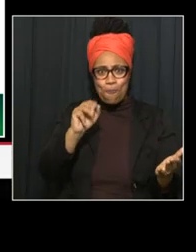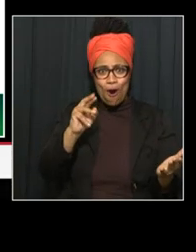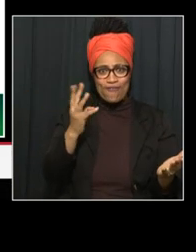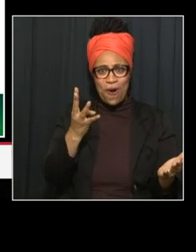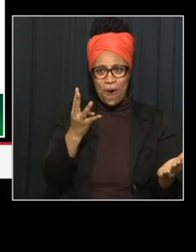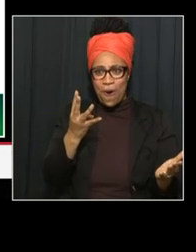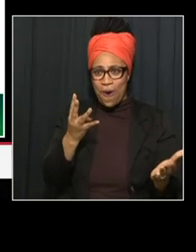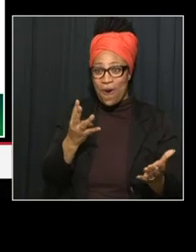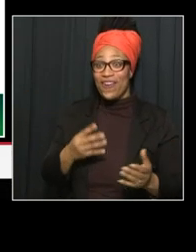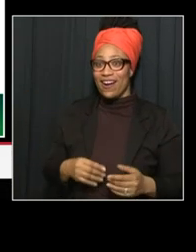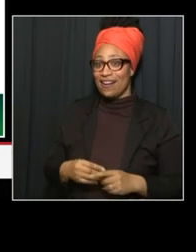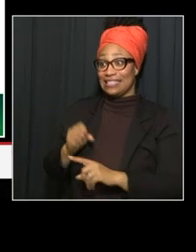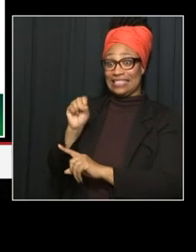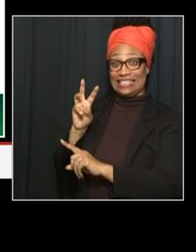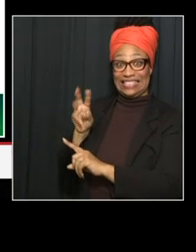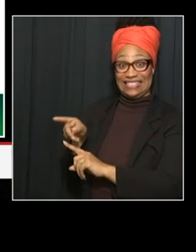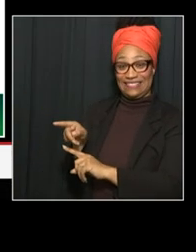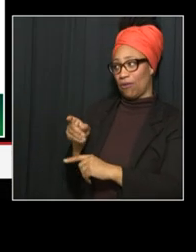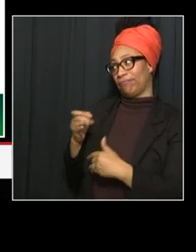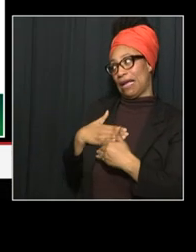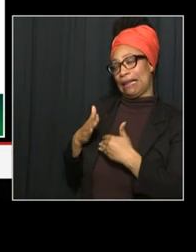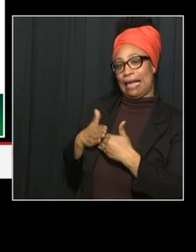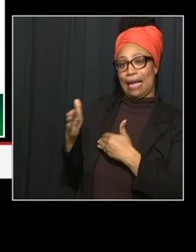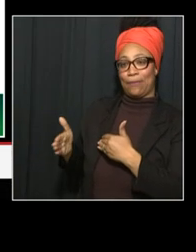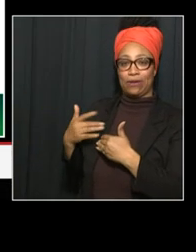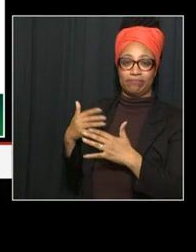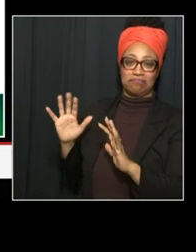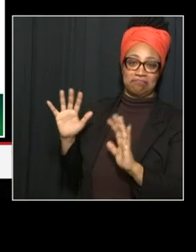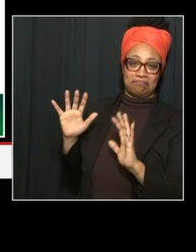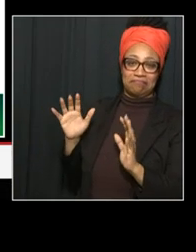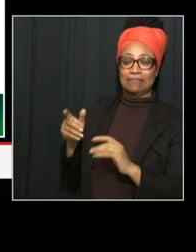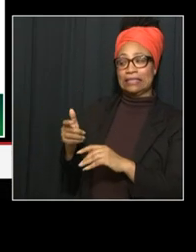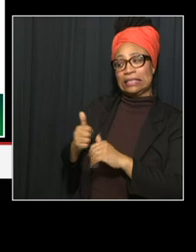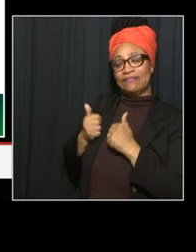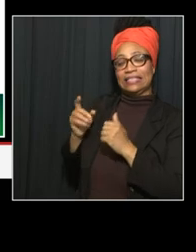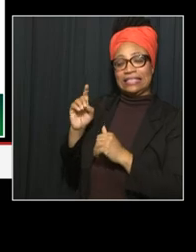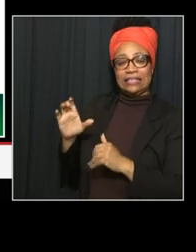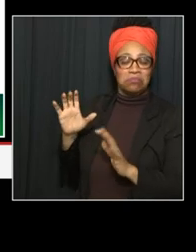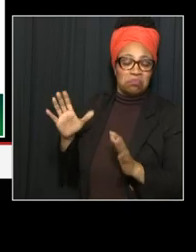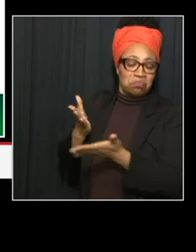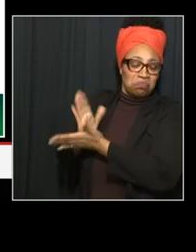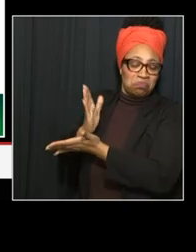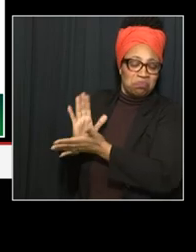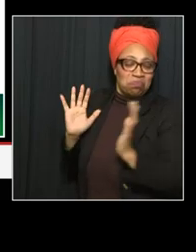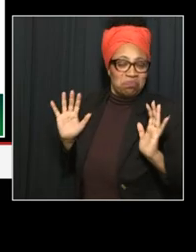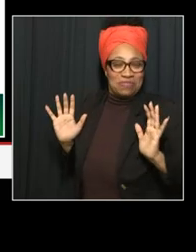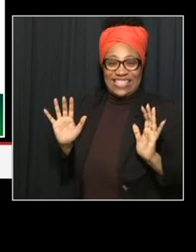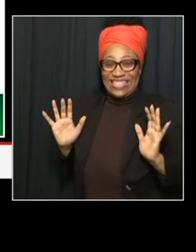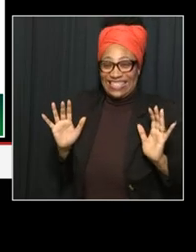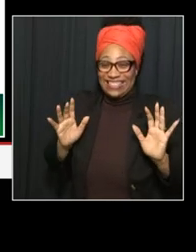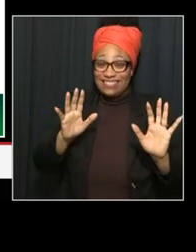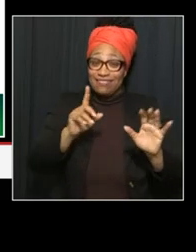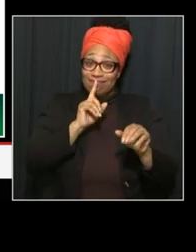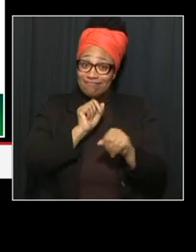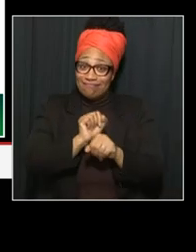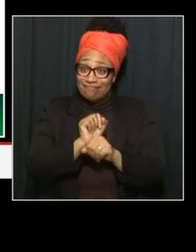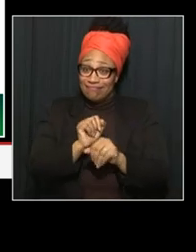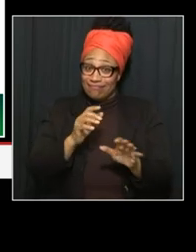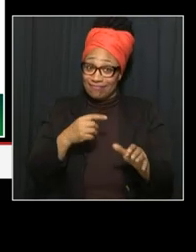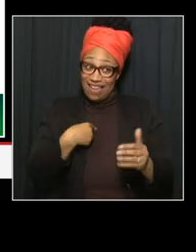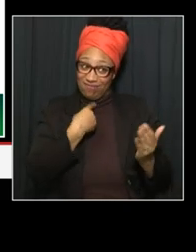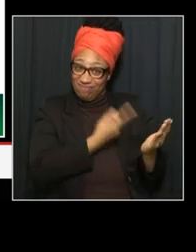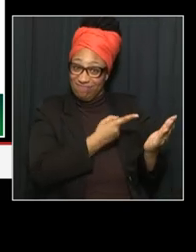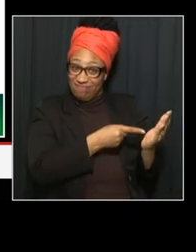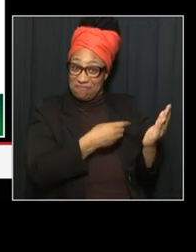neighbor. He's in D.C. though. But I told the mayor about how inspired I was this year